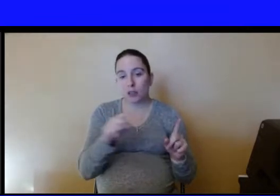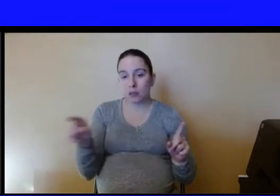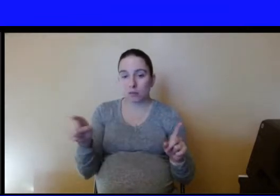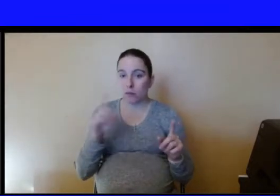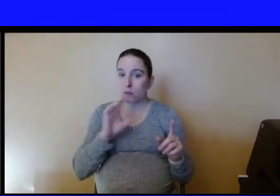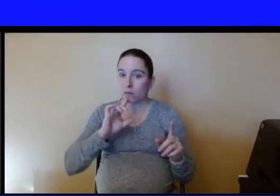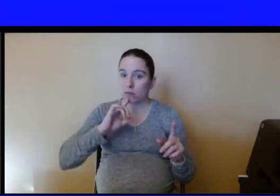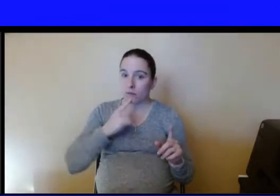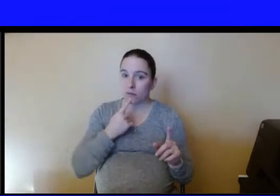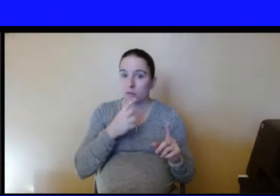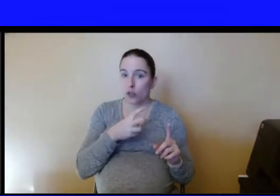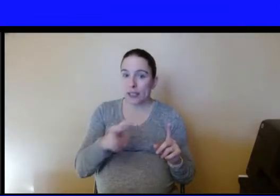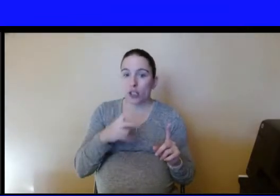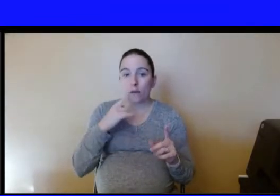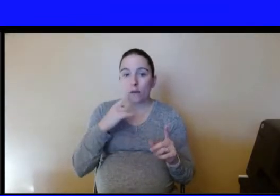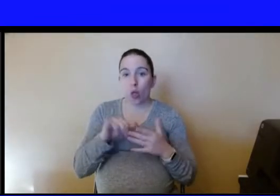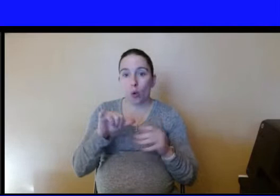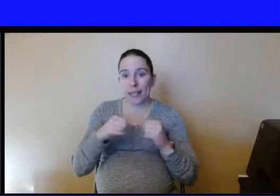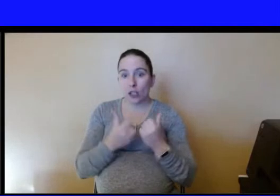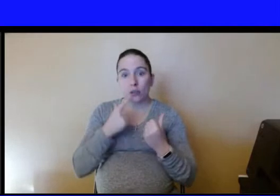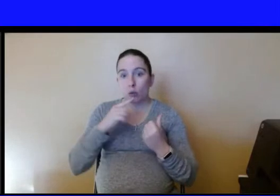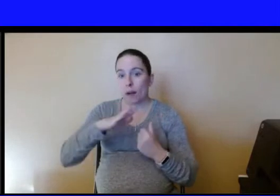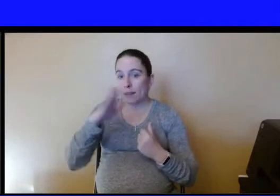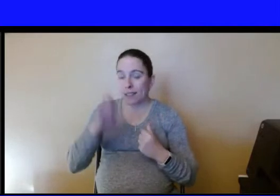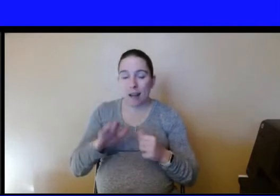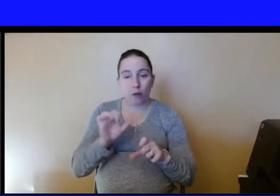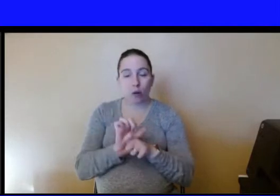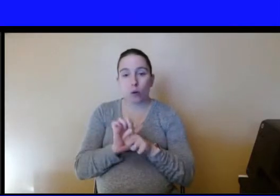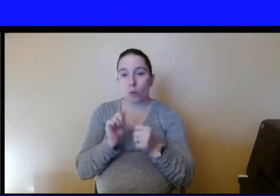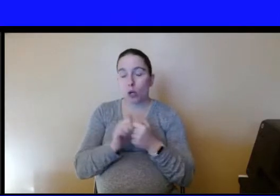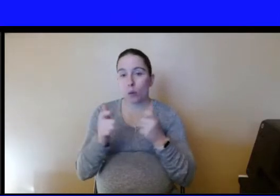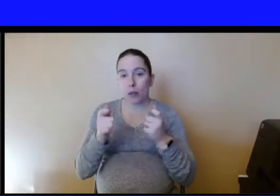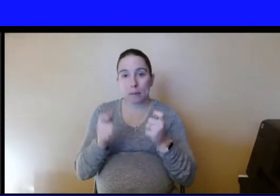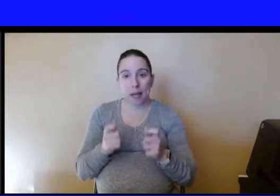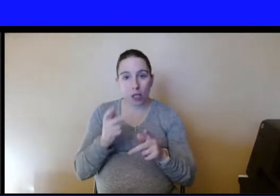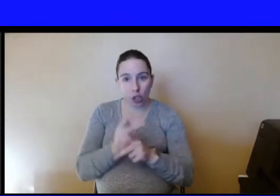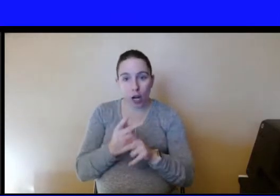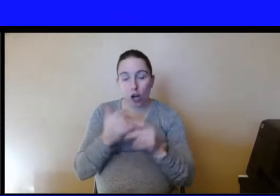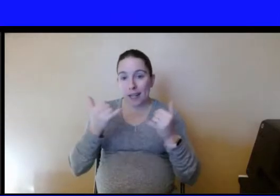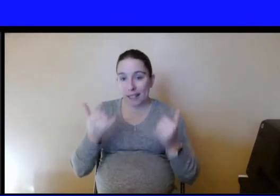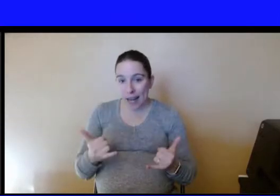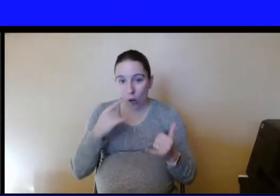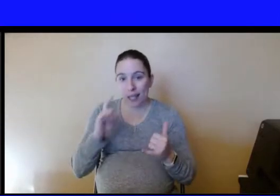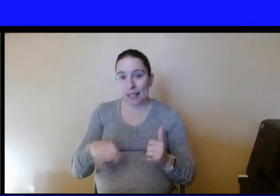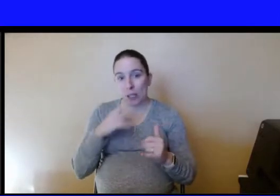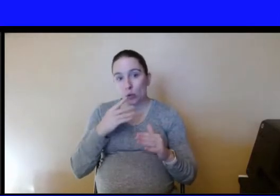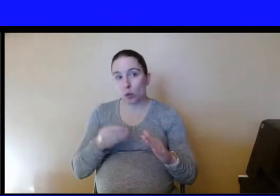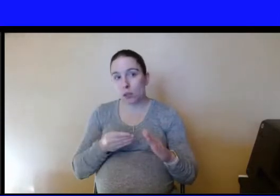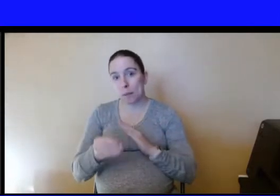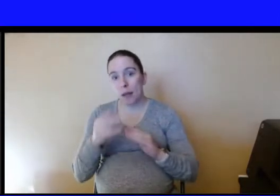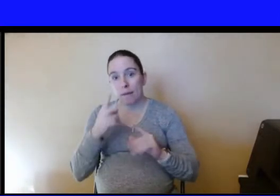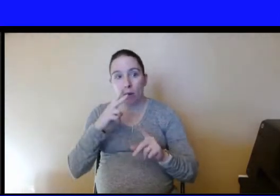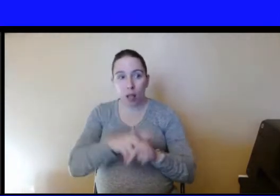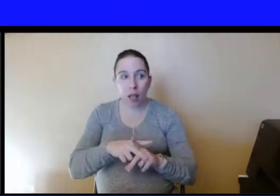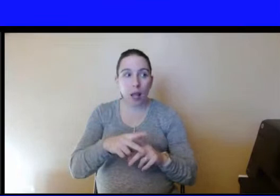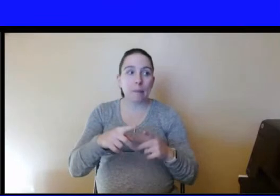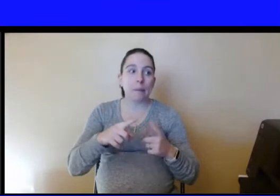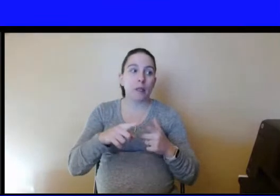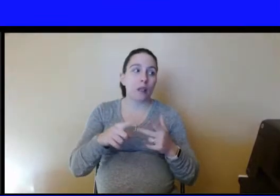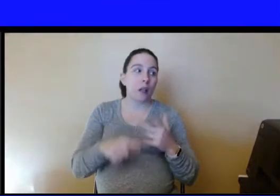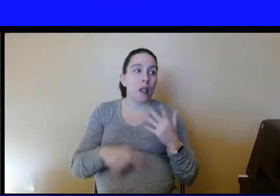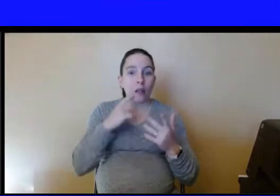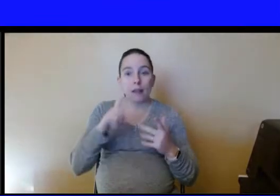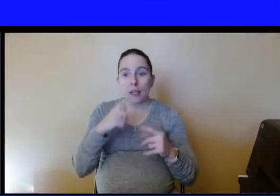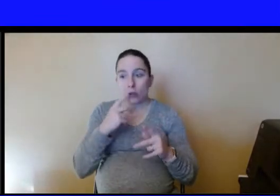learn the ropes. But we had 3 years to get ready for it, and so we have done a lot of education